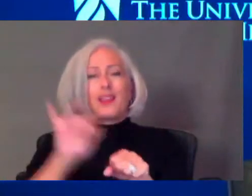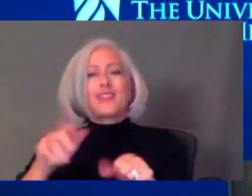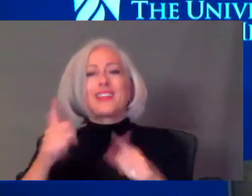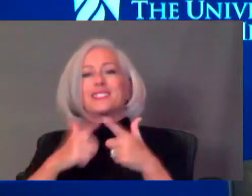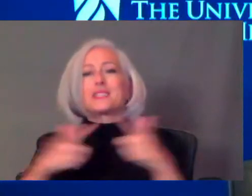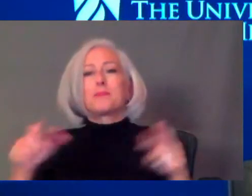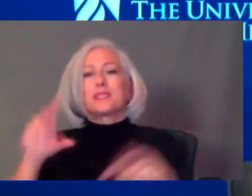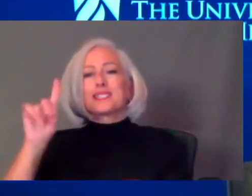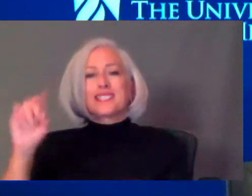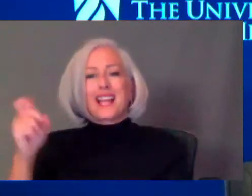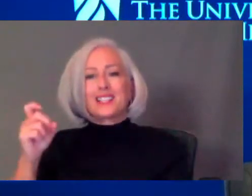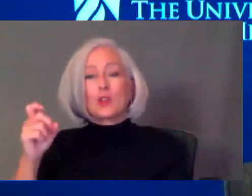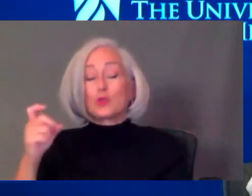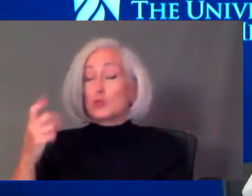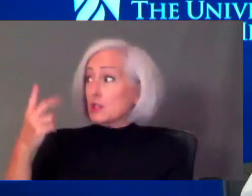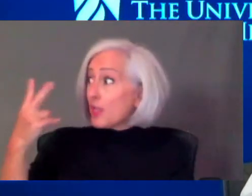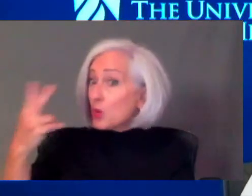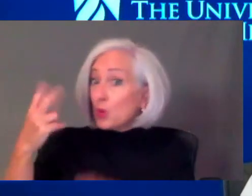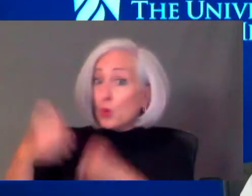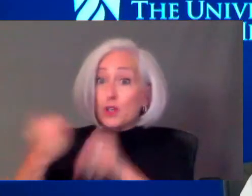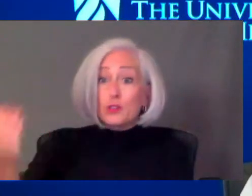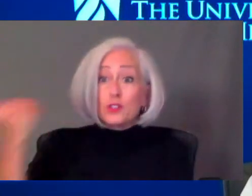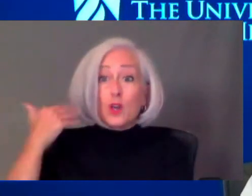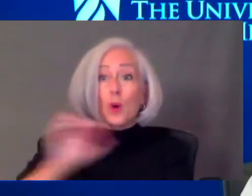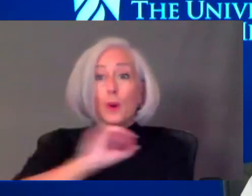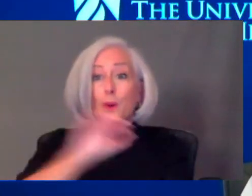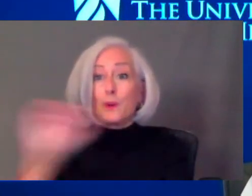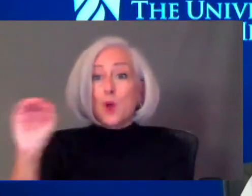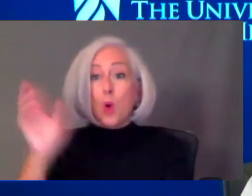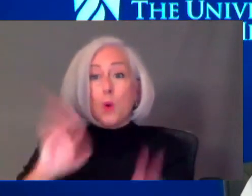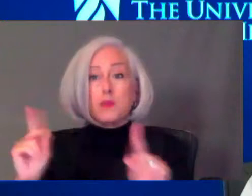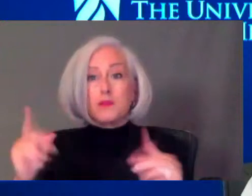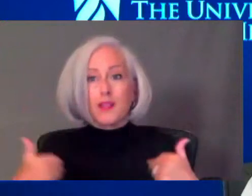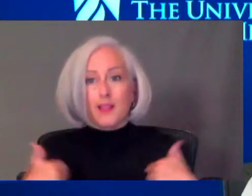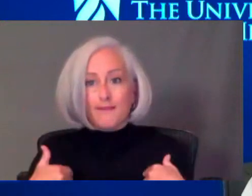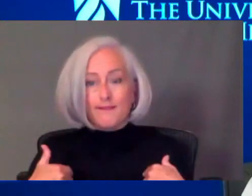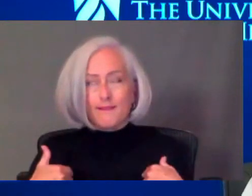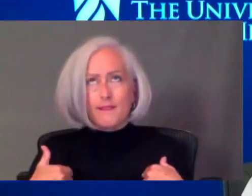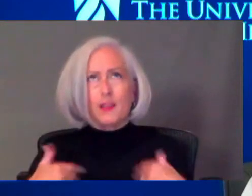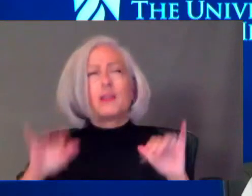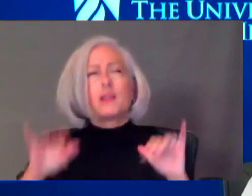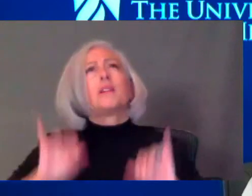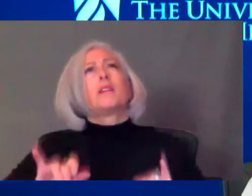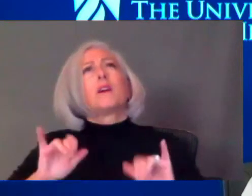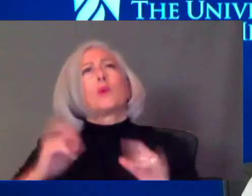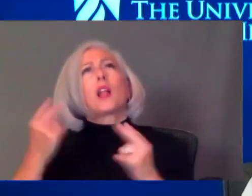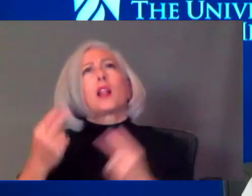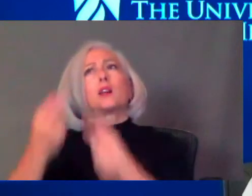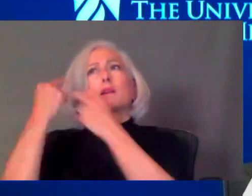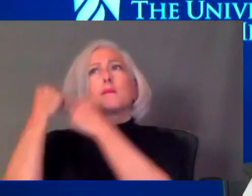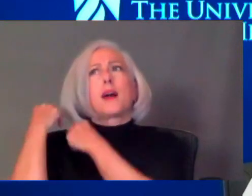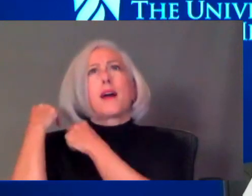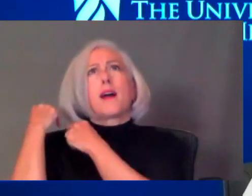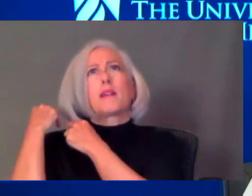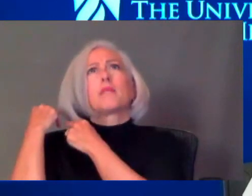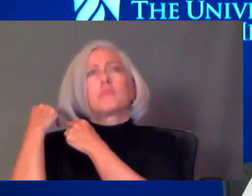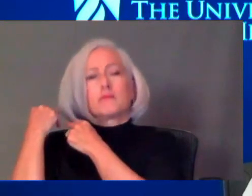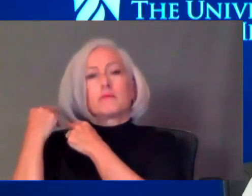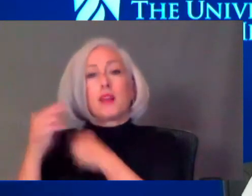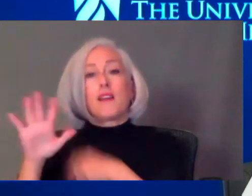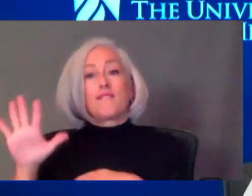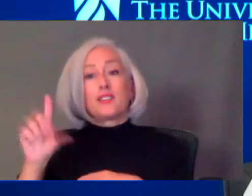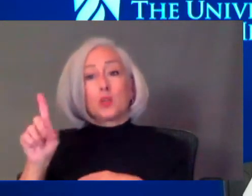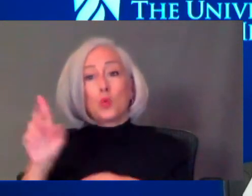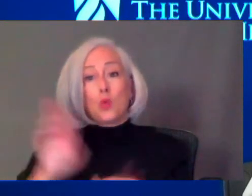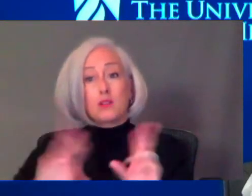people will get vaccinated, use monoclonal antibodies, call us about that, it will help immensely. But what about the oral